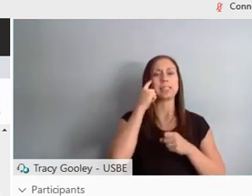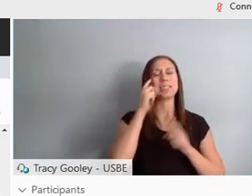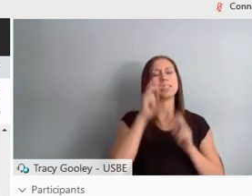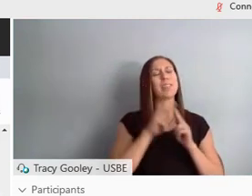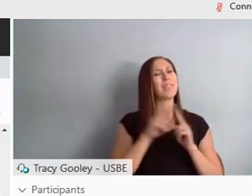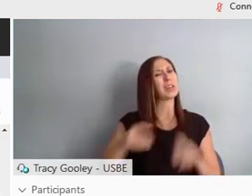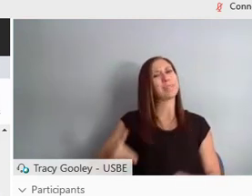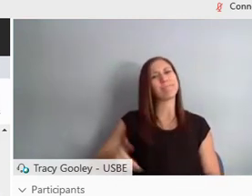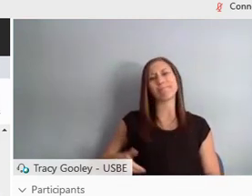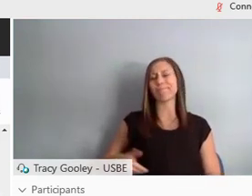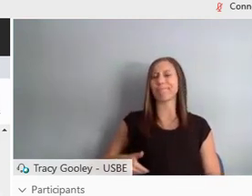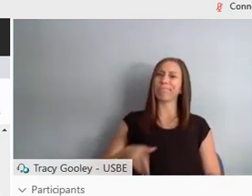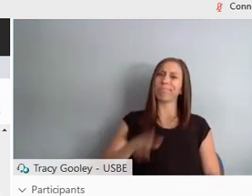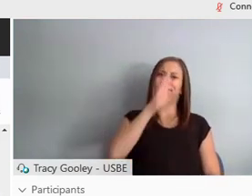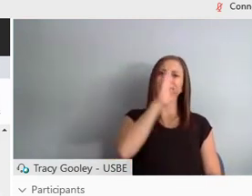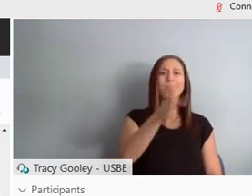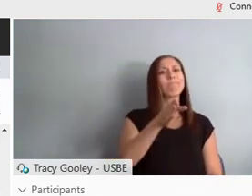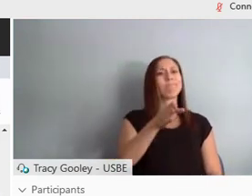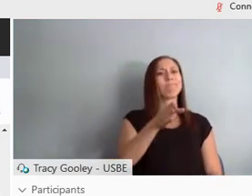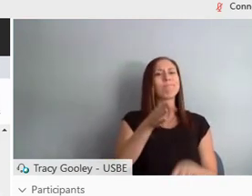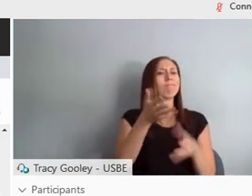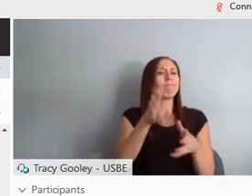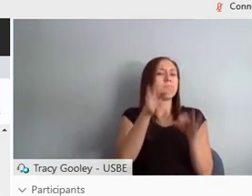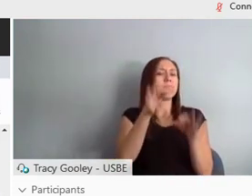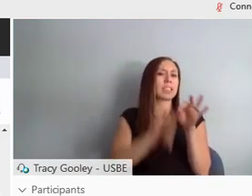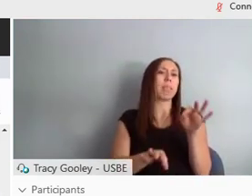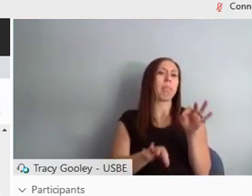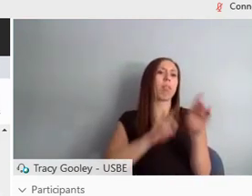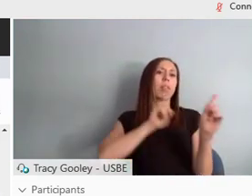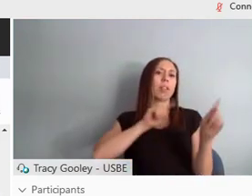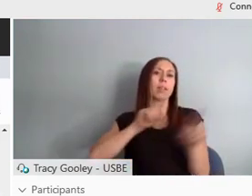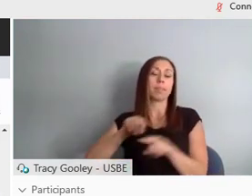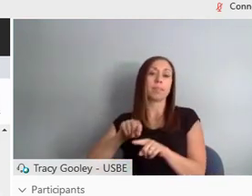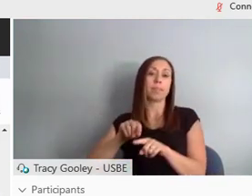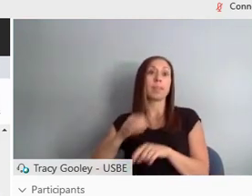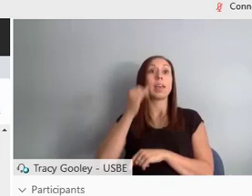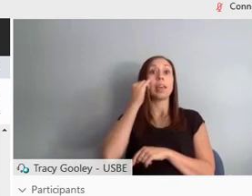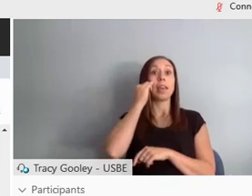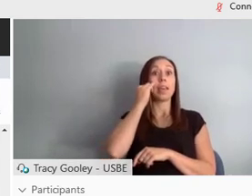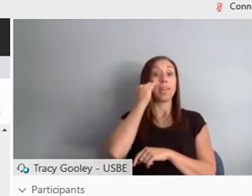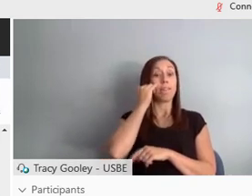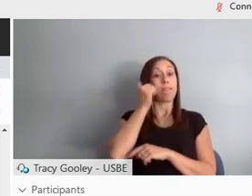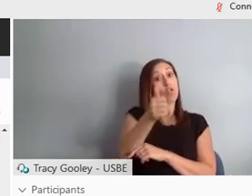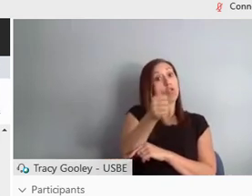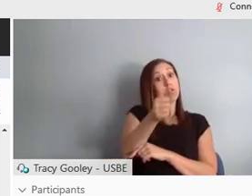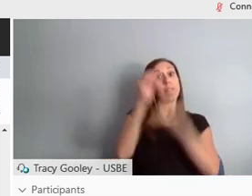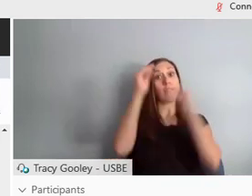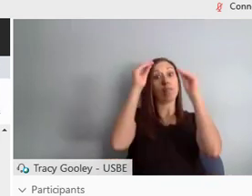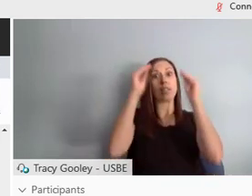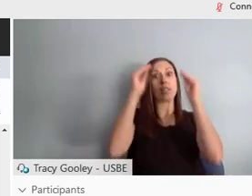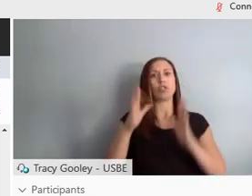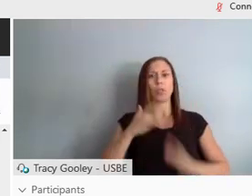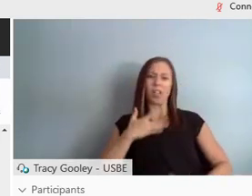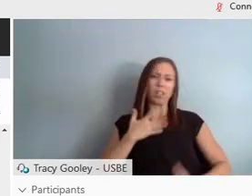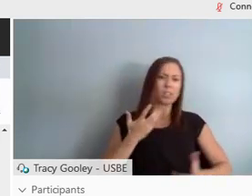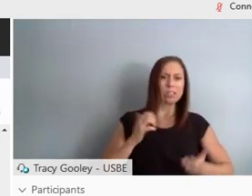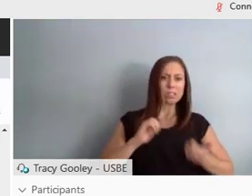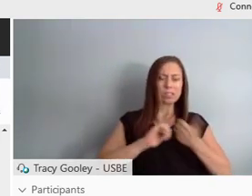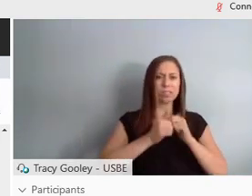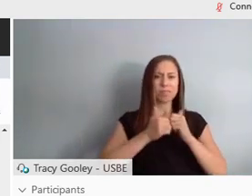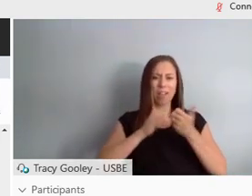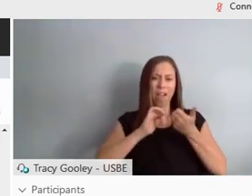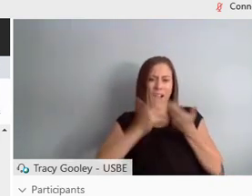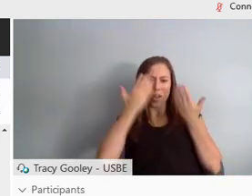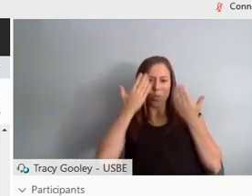very intuitive. It's very straightforward. If you as a classroom teacher have any questions about how to